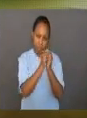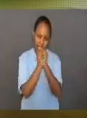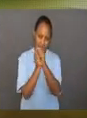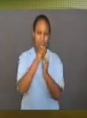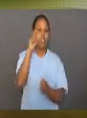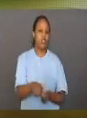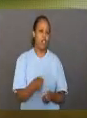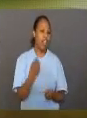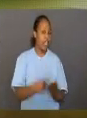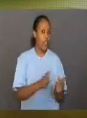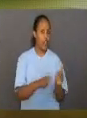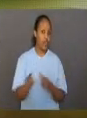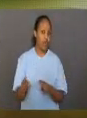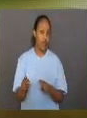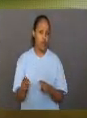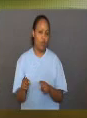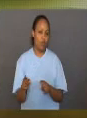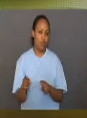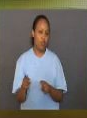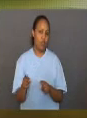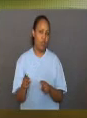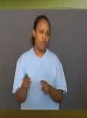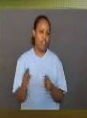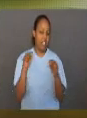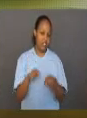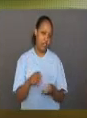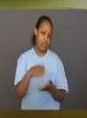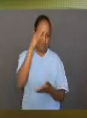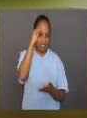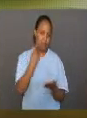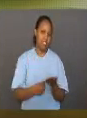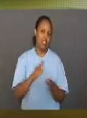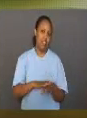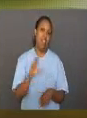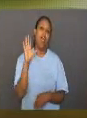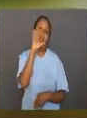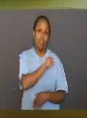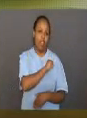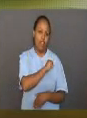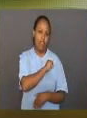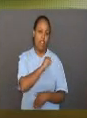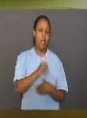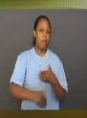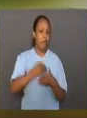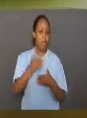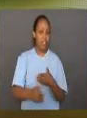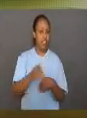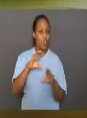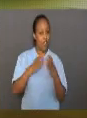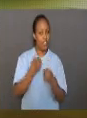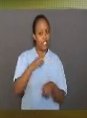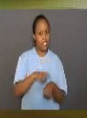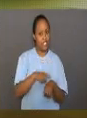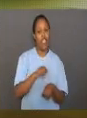This brings us to the end of our lesson for today. Our next lesson will be